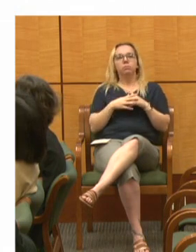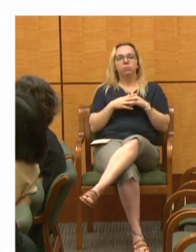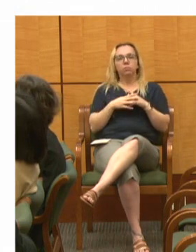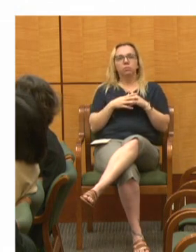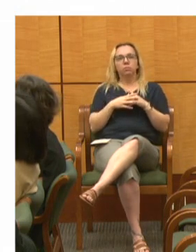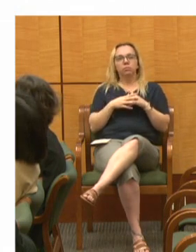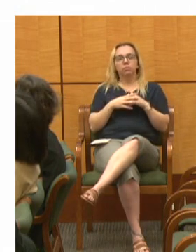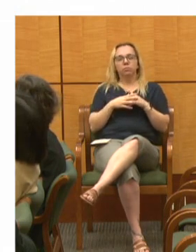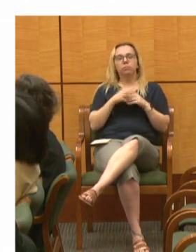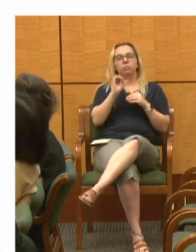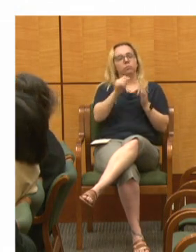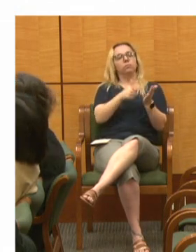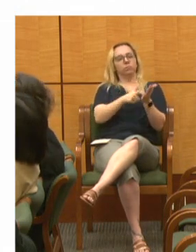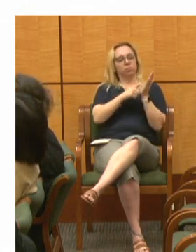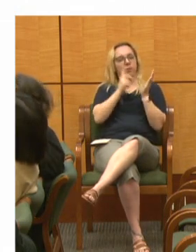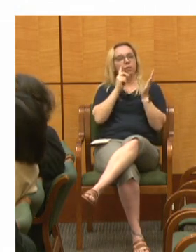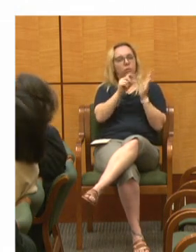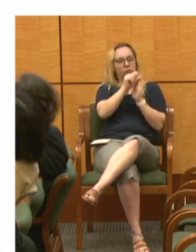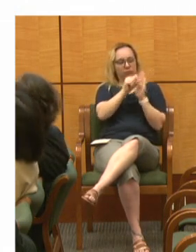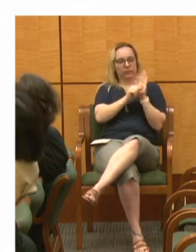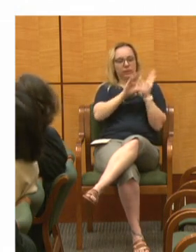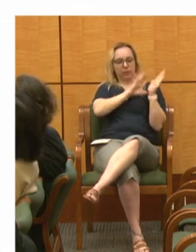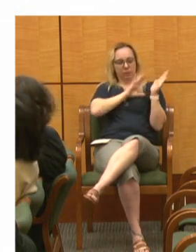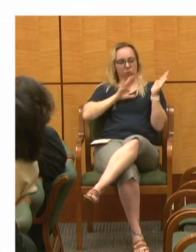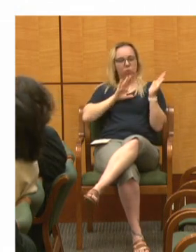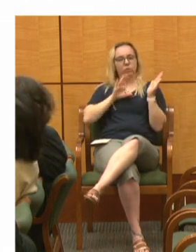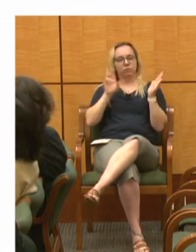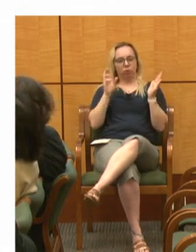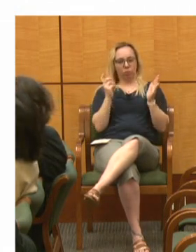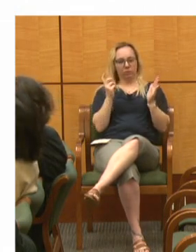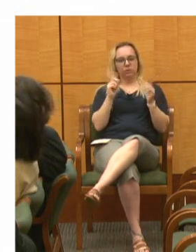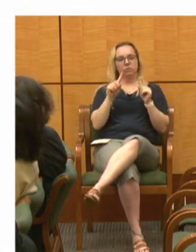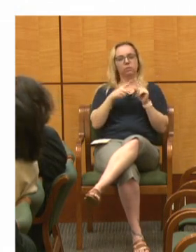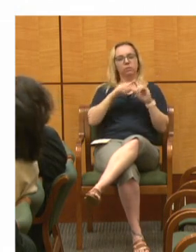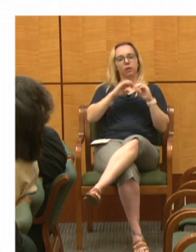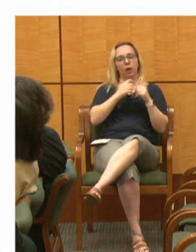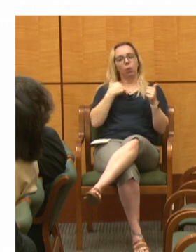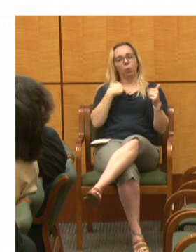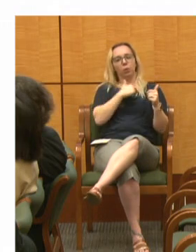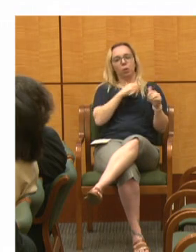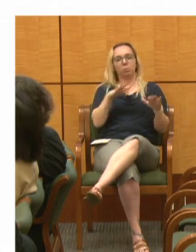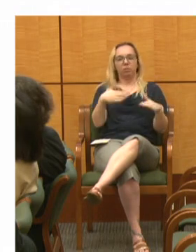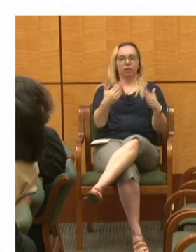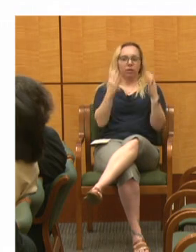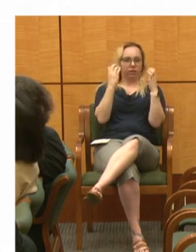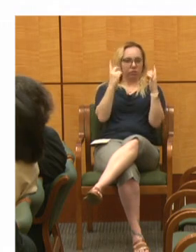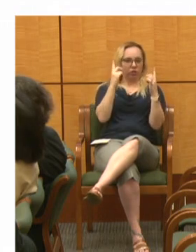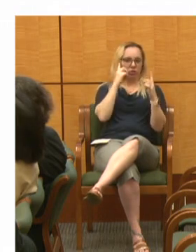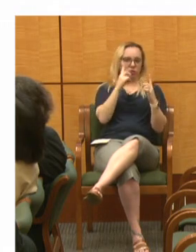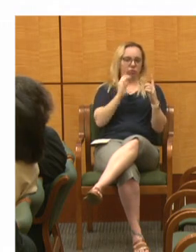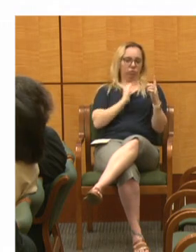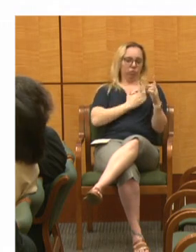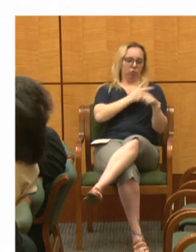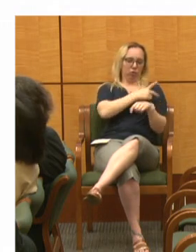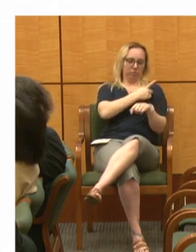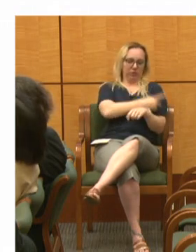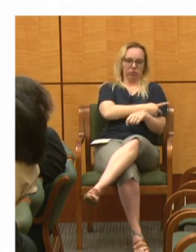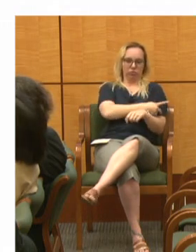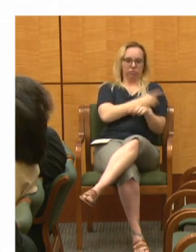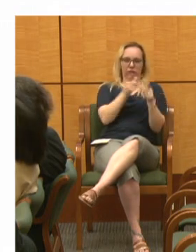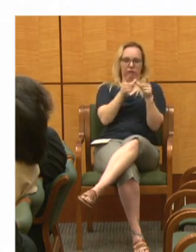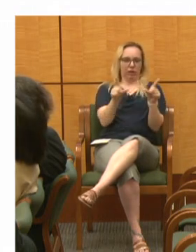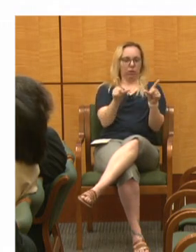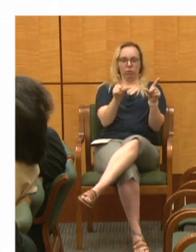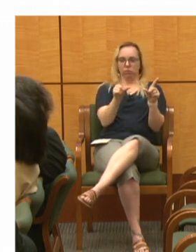counseling is a requirement for state boards of pharmacy on how we provide education to our patients. This is the language directly from the